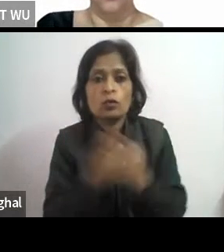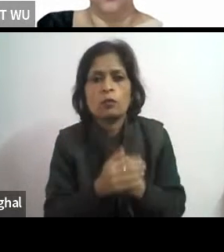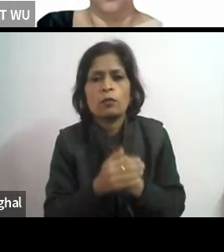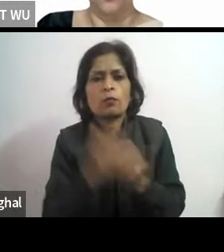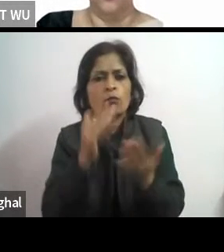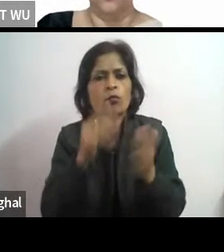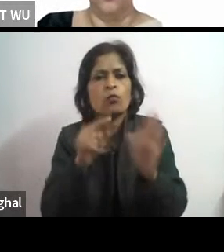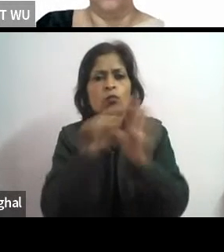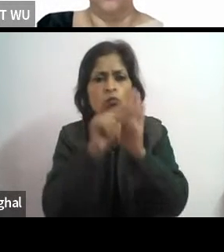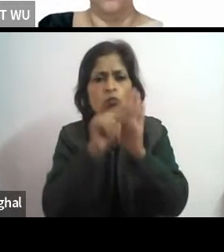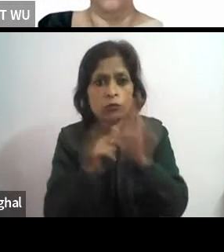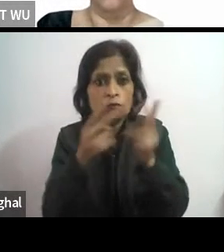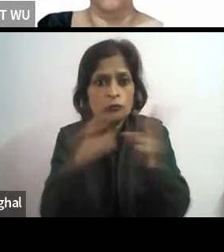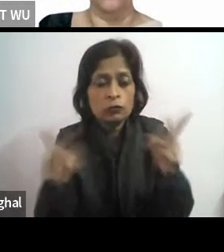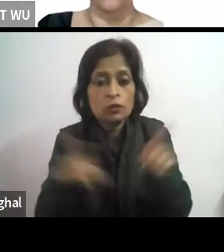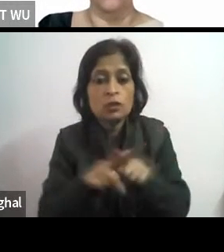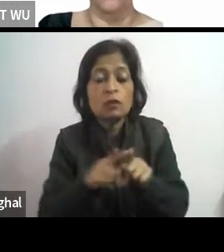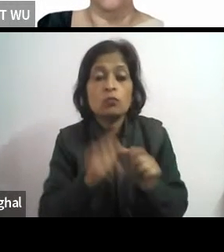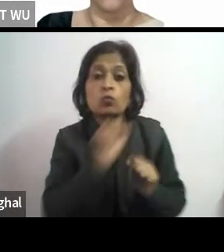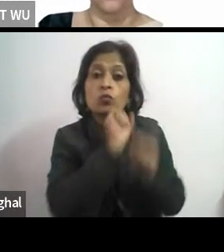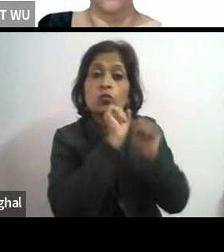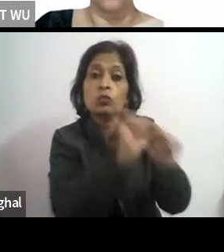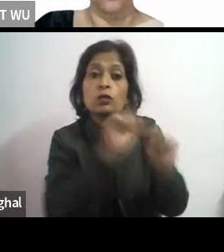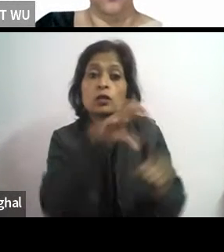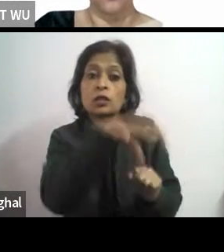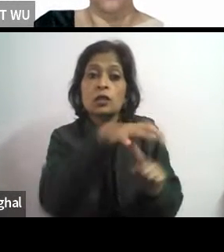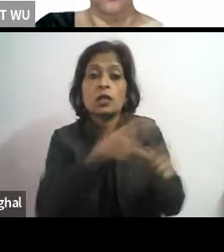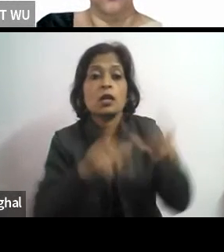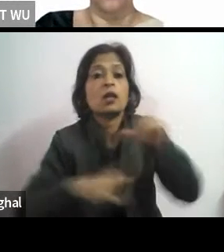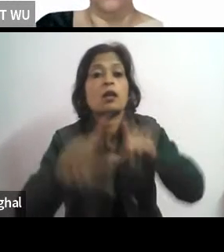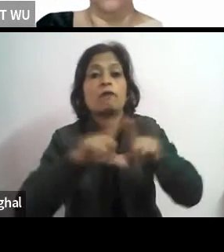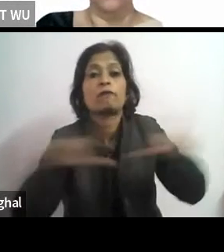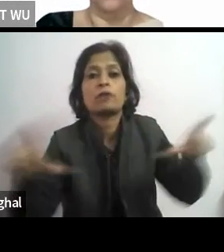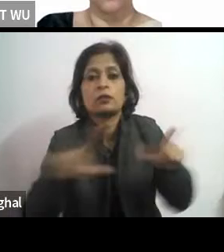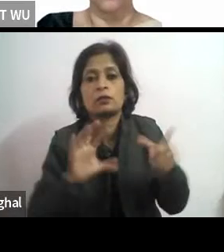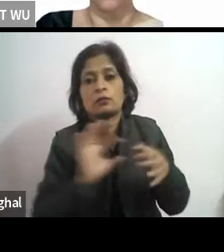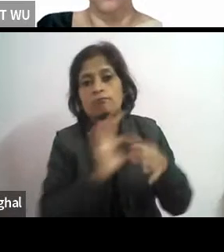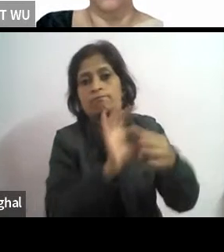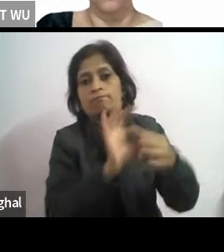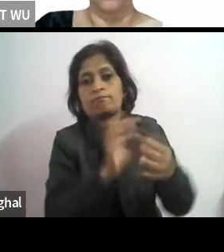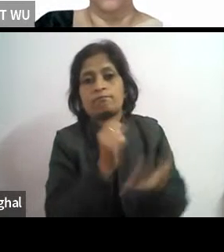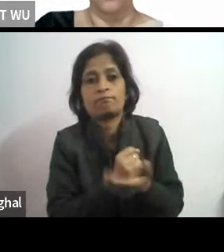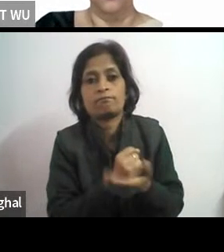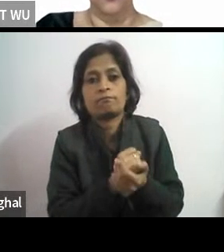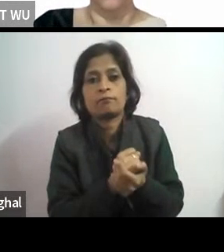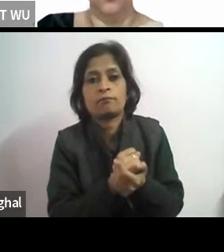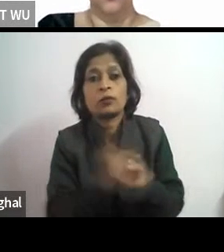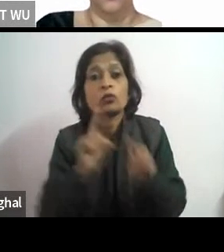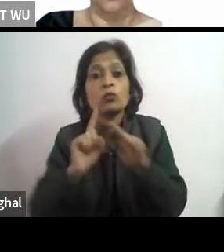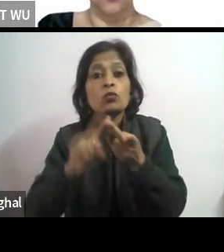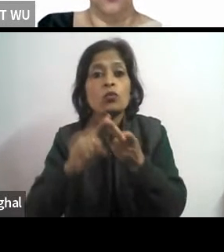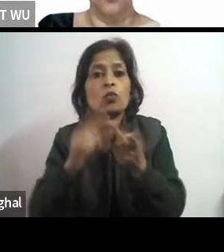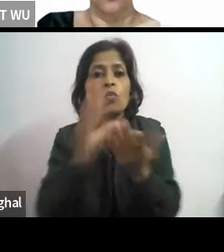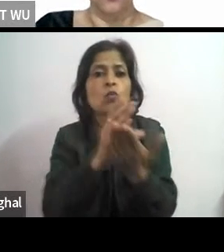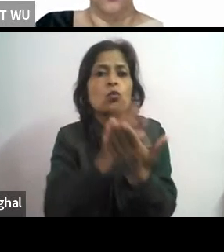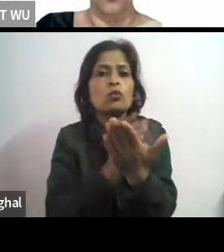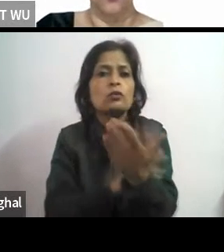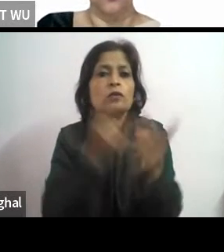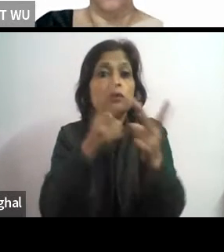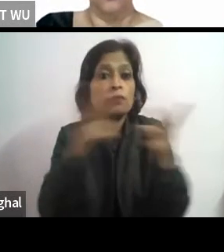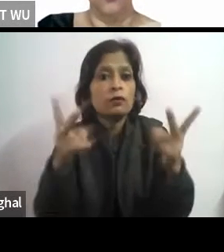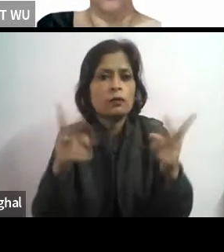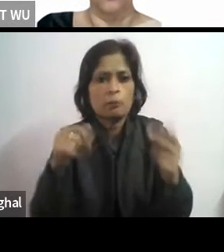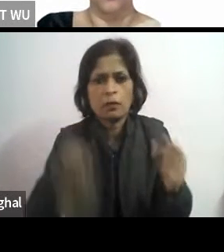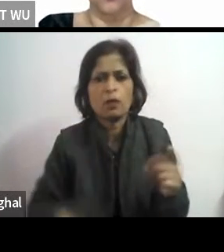in regional languages, they should be available. They should be made available. Secondly, types of courses. I'm not talking about only